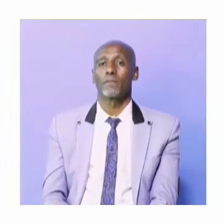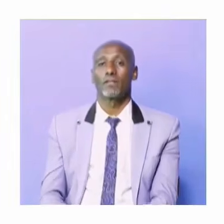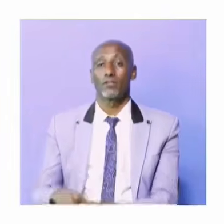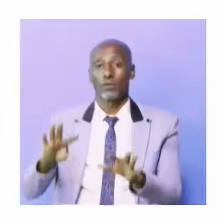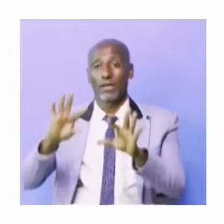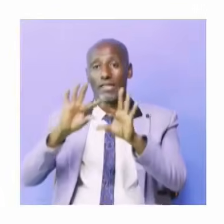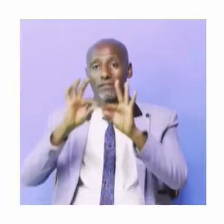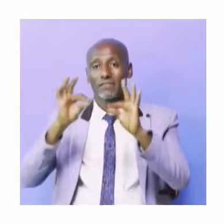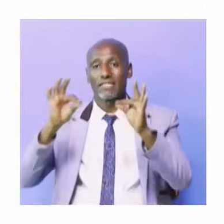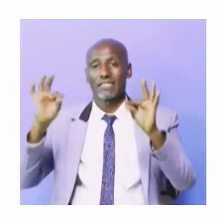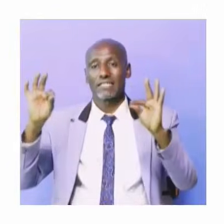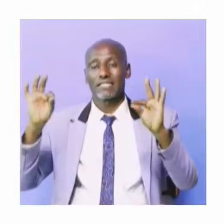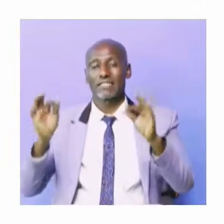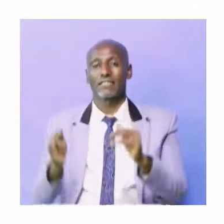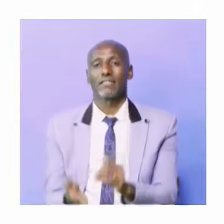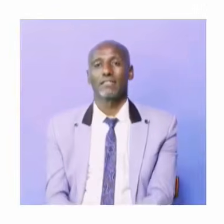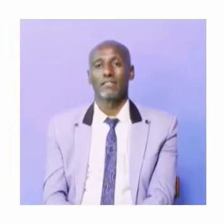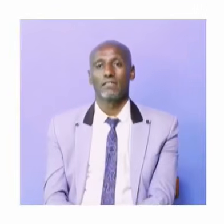sentences.